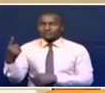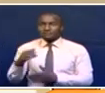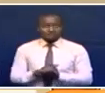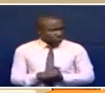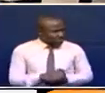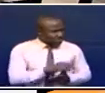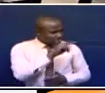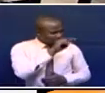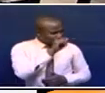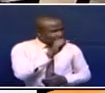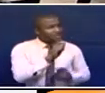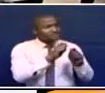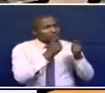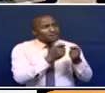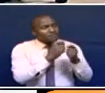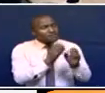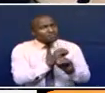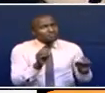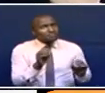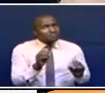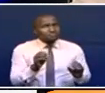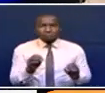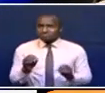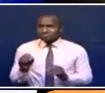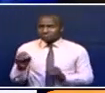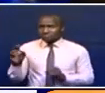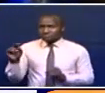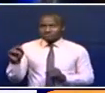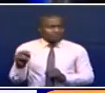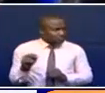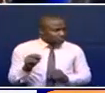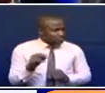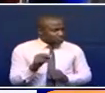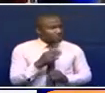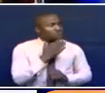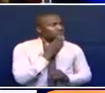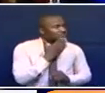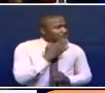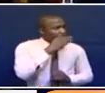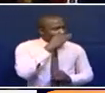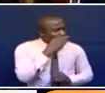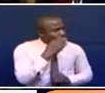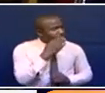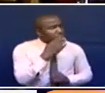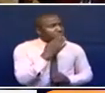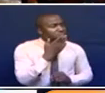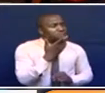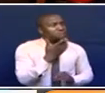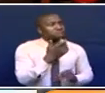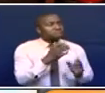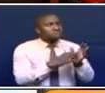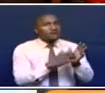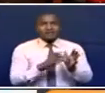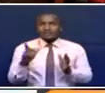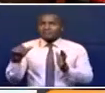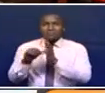NASA is not tribal, it's not ethnic? Of course it's not. Come on. Of course it's Kamba, not. Kamba, Luo, Luya. Yeah, even if you had to look at it that way, the numbers are greater than